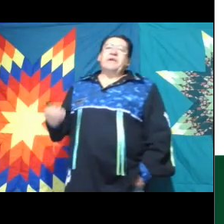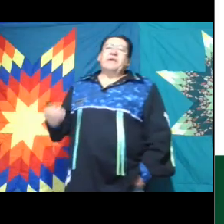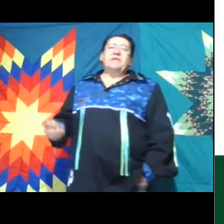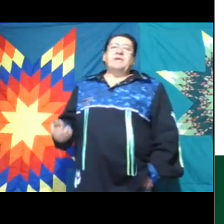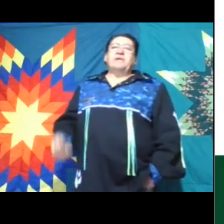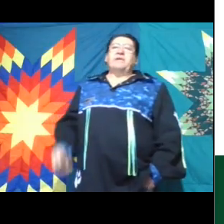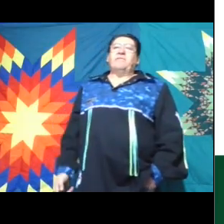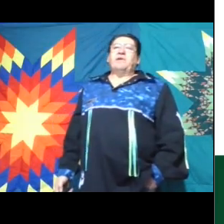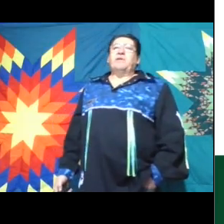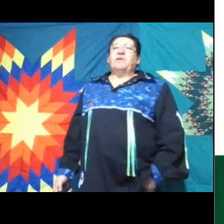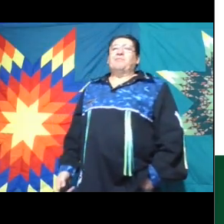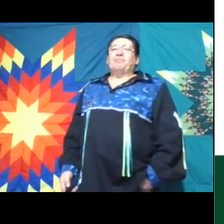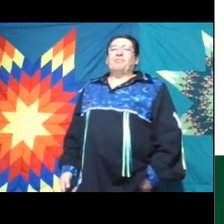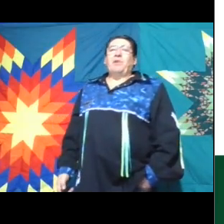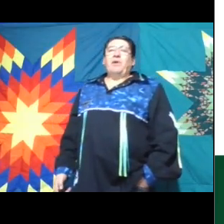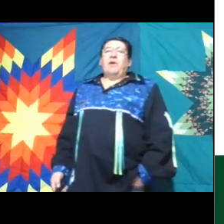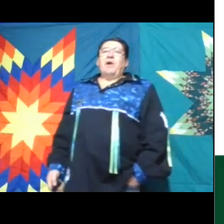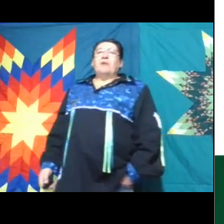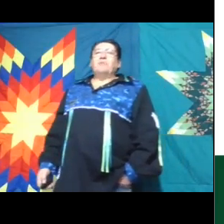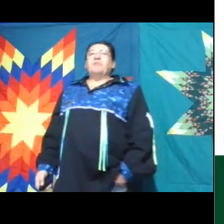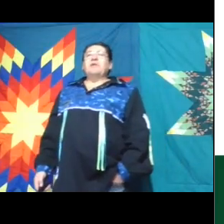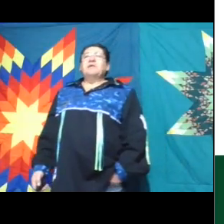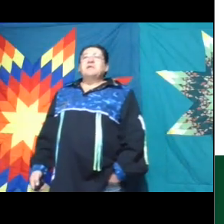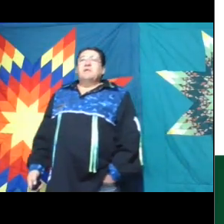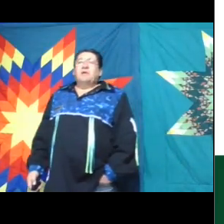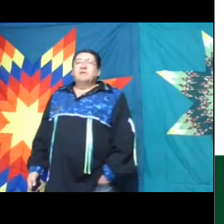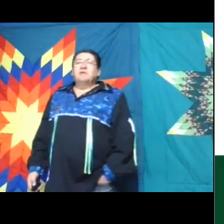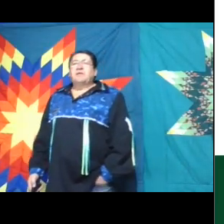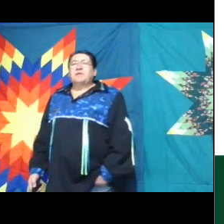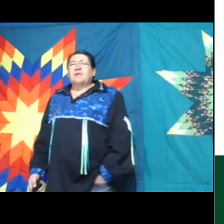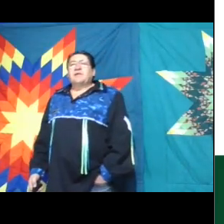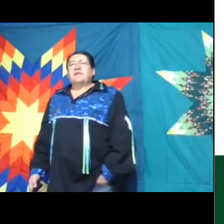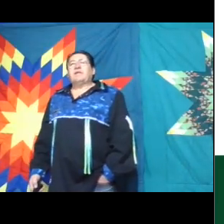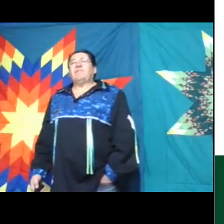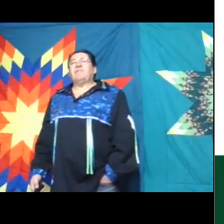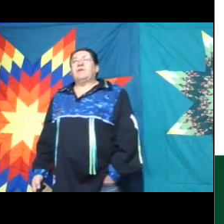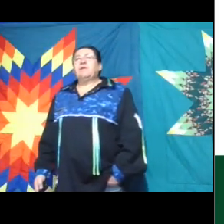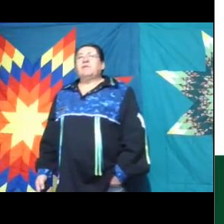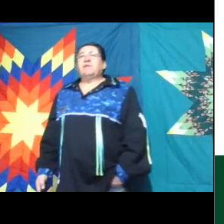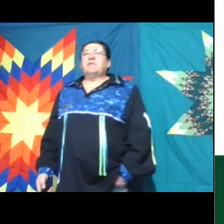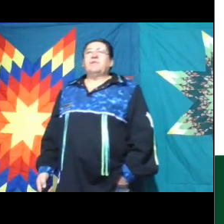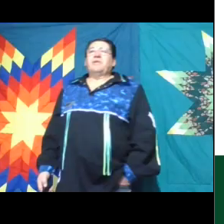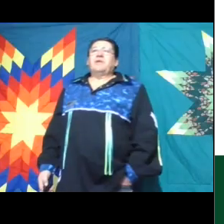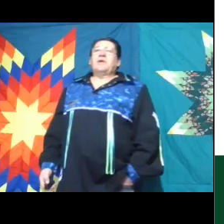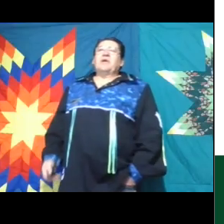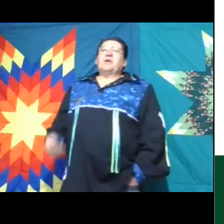cultural insensitivity. And we reach cultural insensitivity